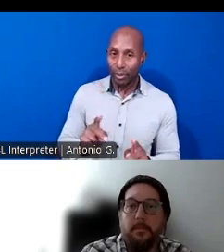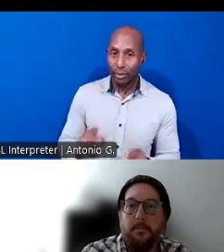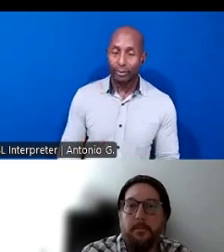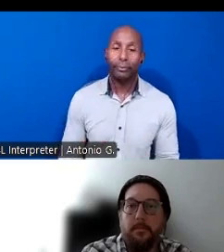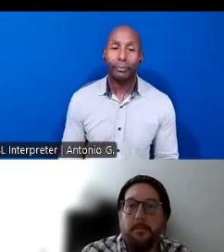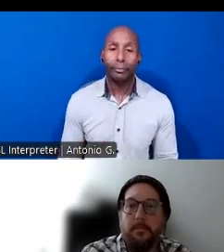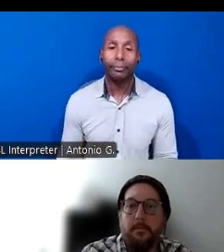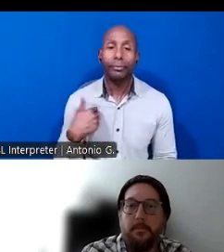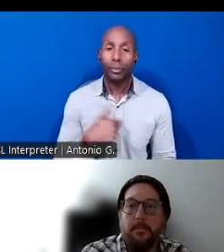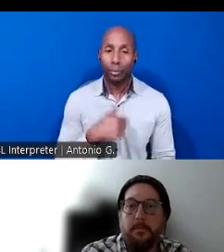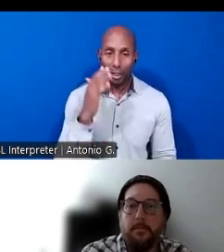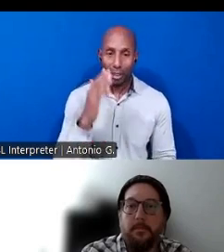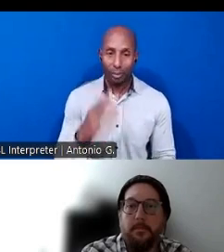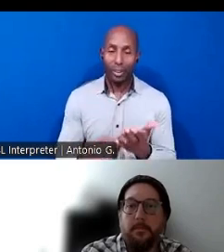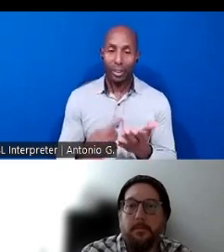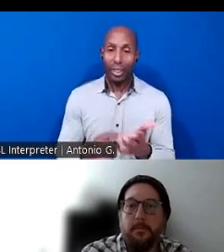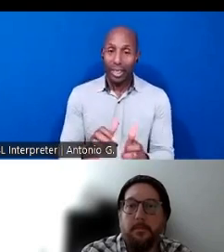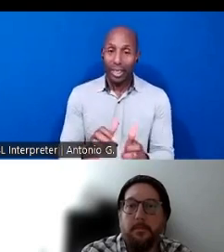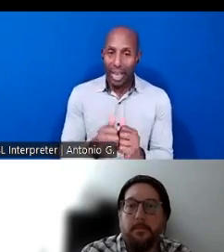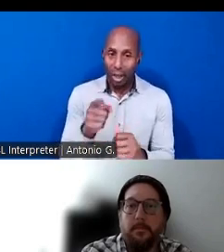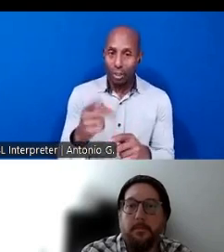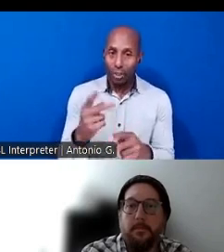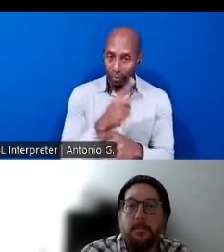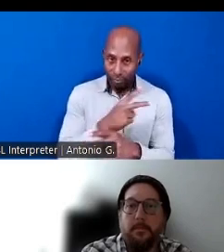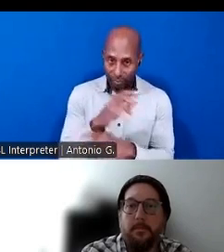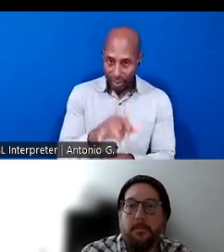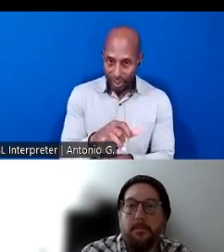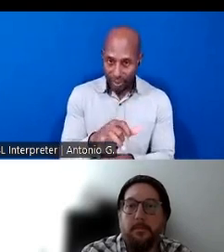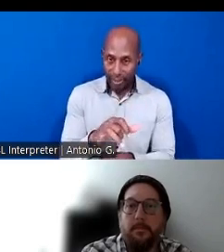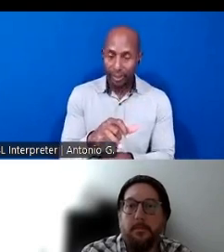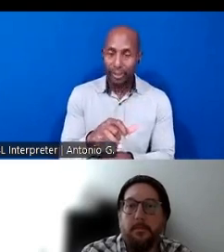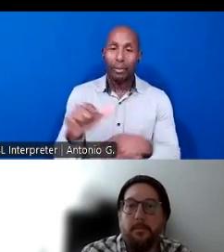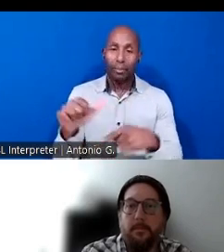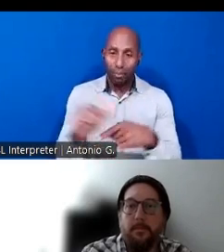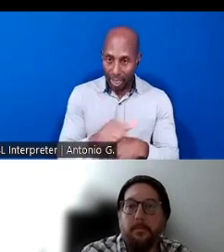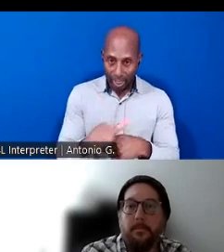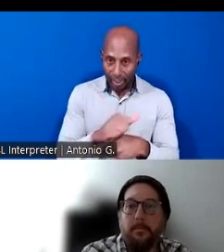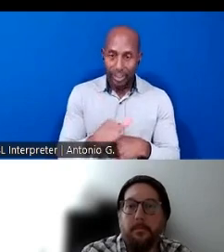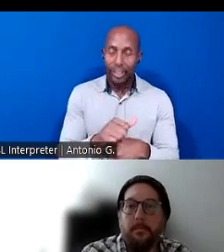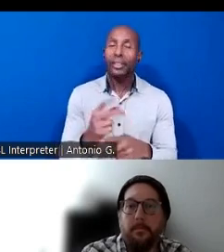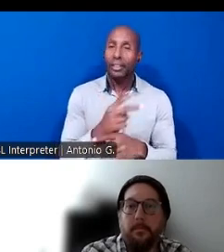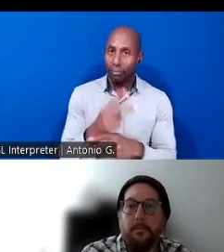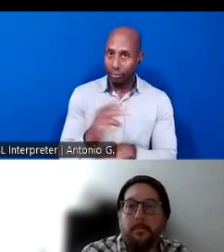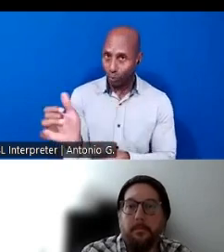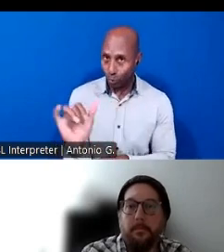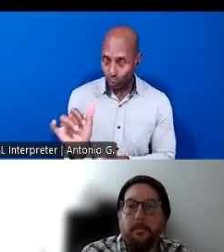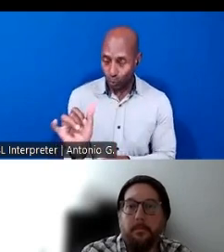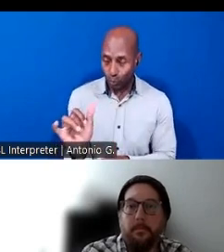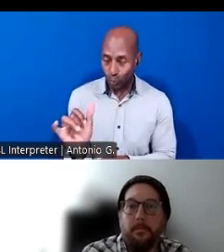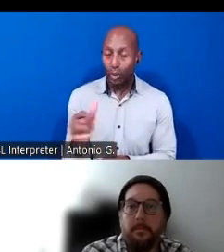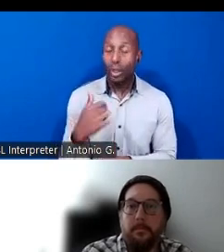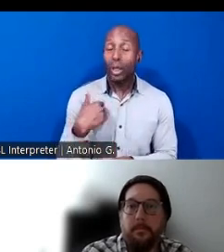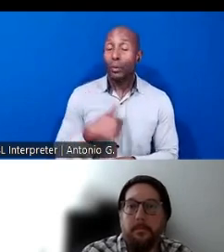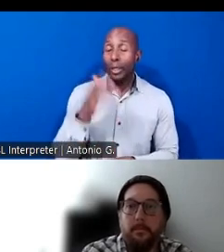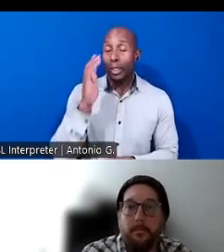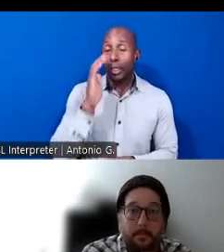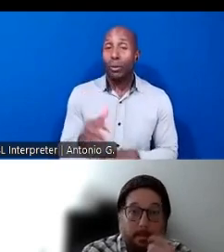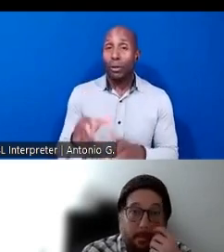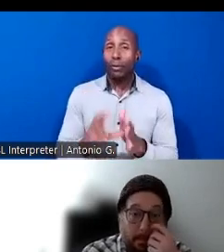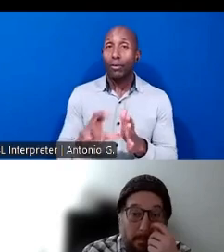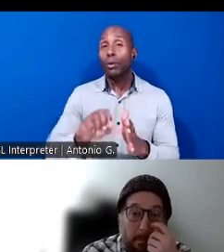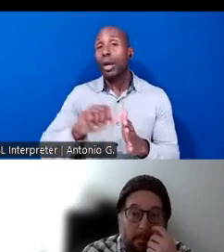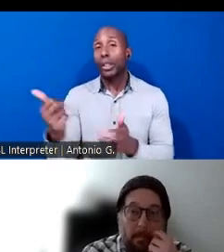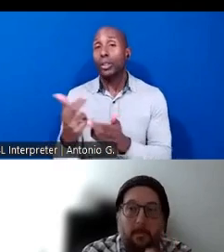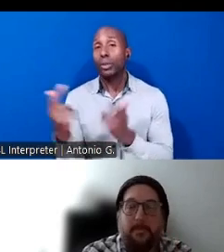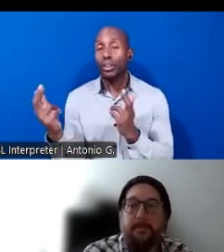you calculate that. We will do some practice calculations. We will review a resource that is available to you that we